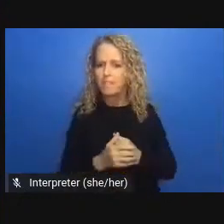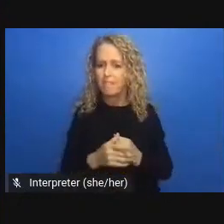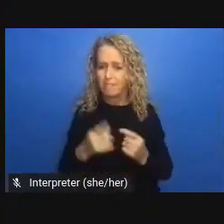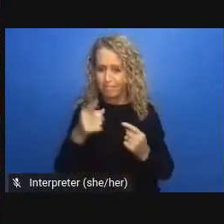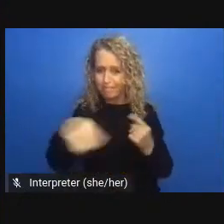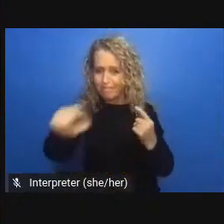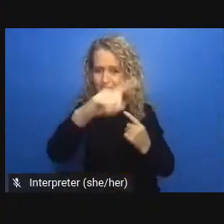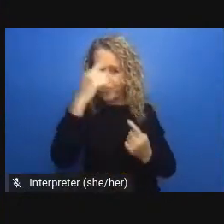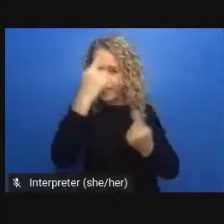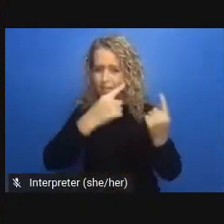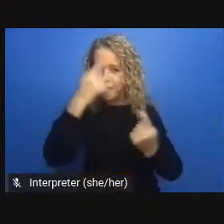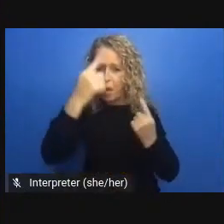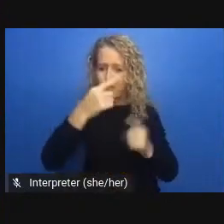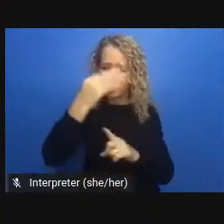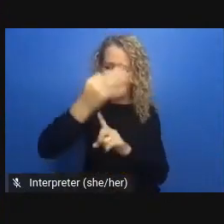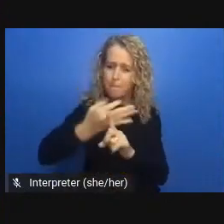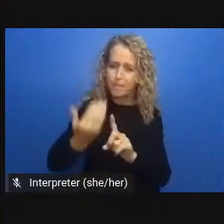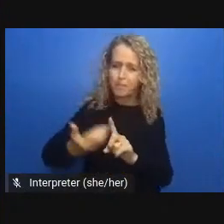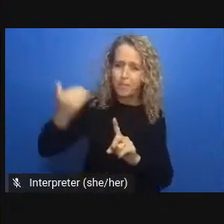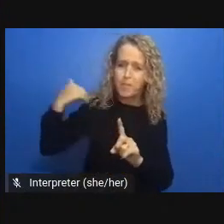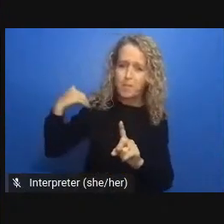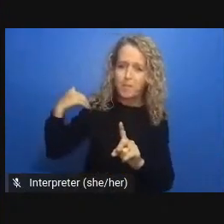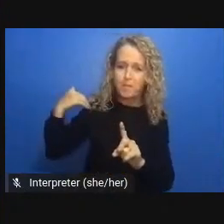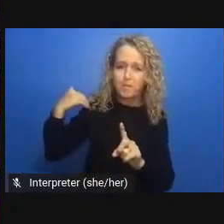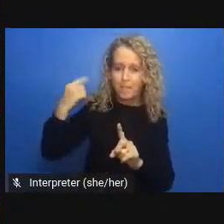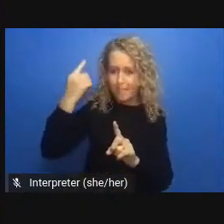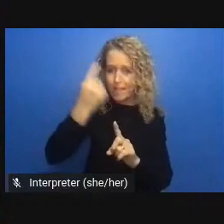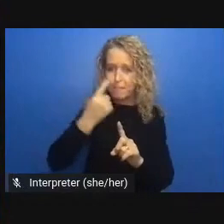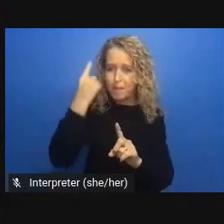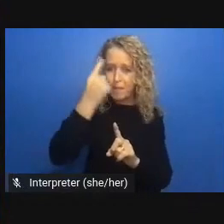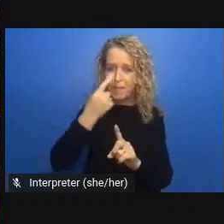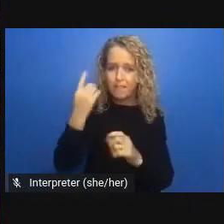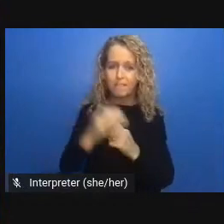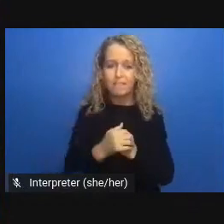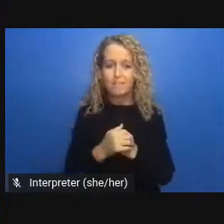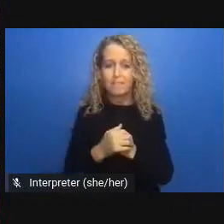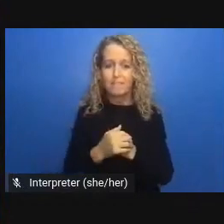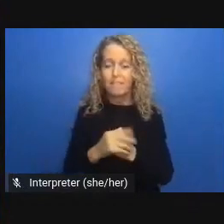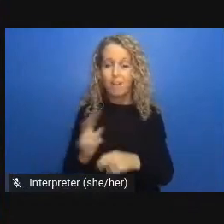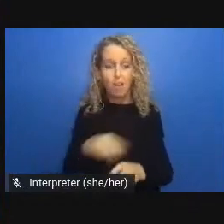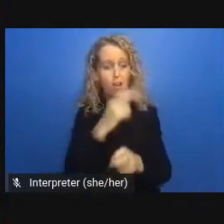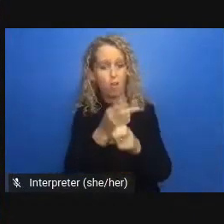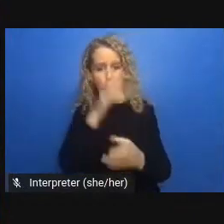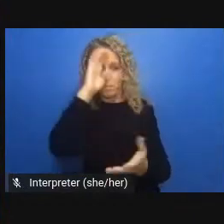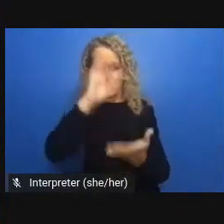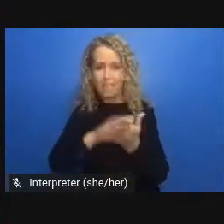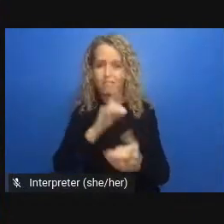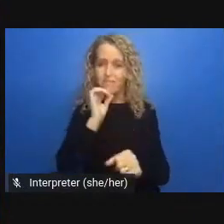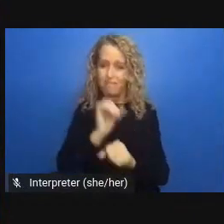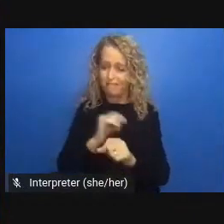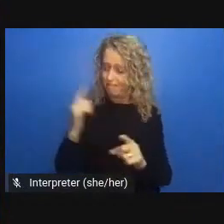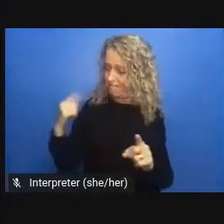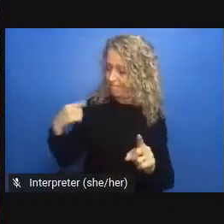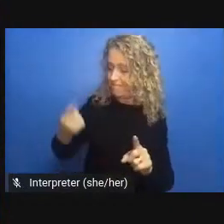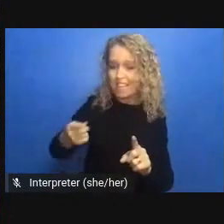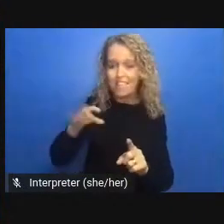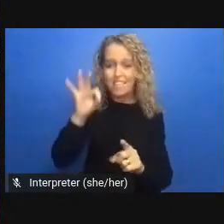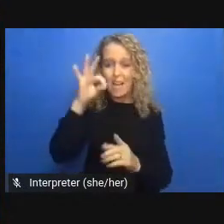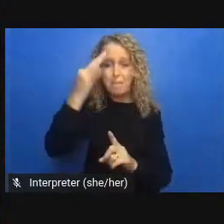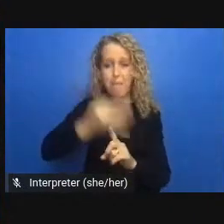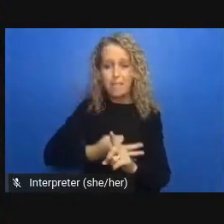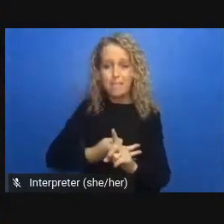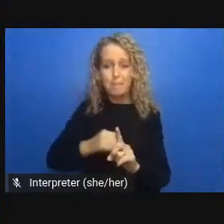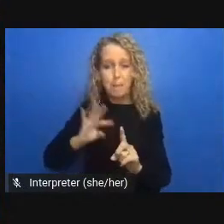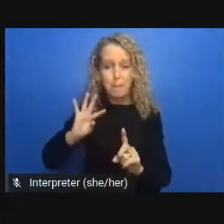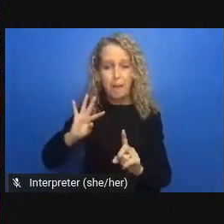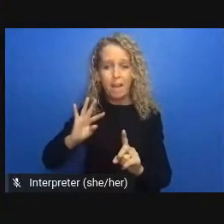9 months. It's hard to believe it's only been 9 months. It feels like a lifetime of change. We've discovered